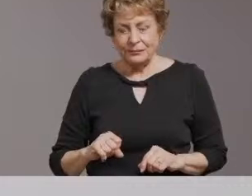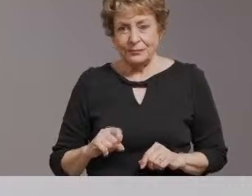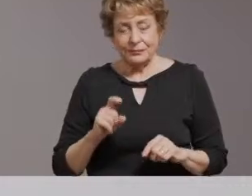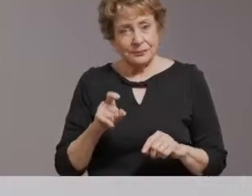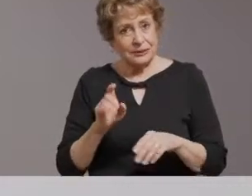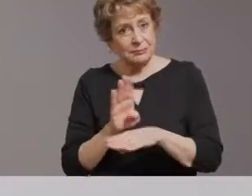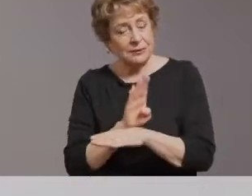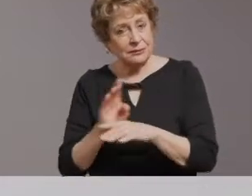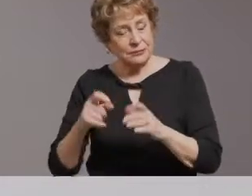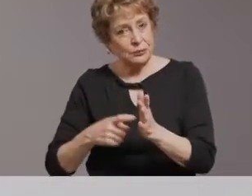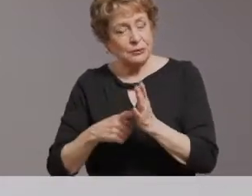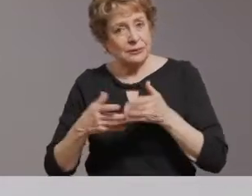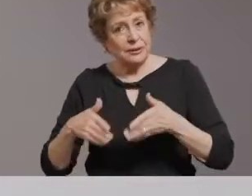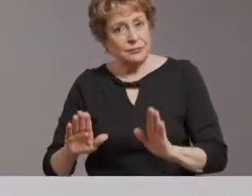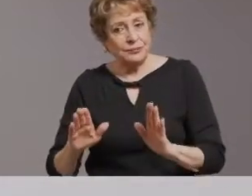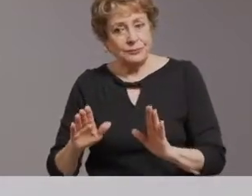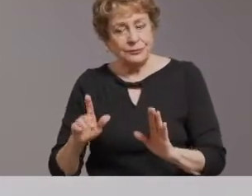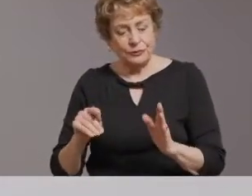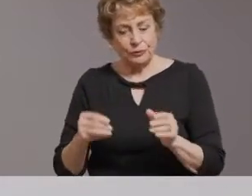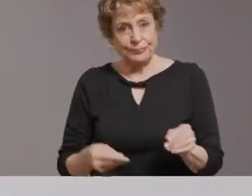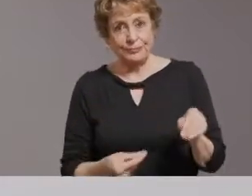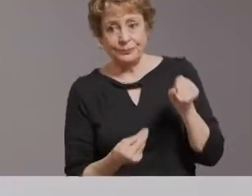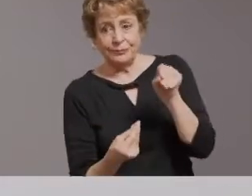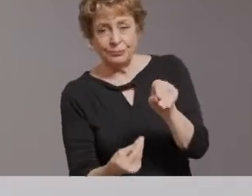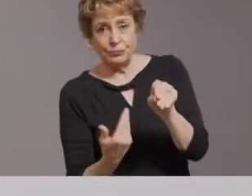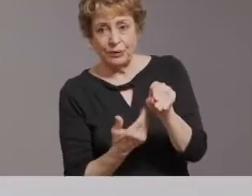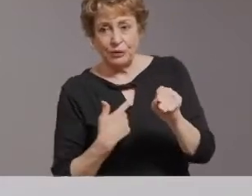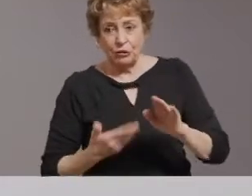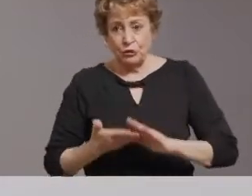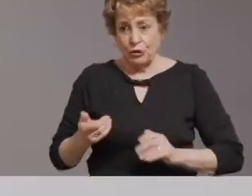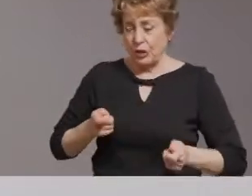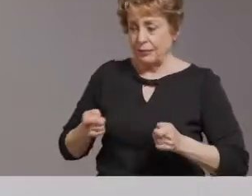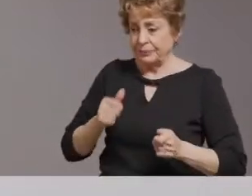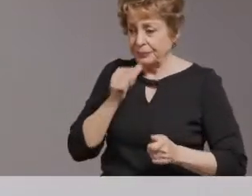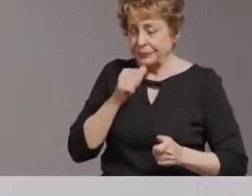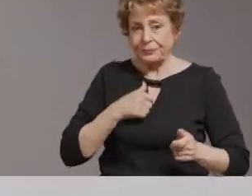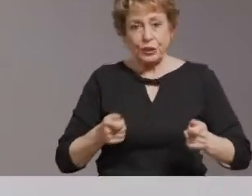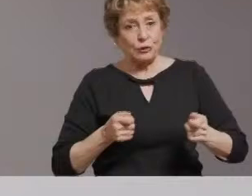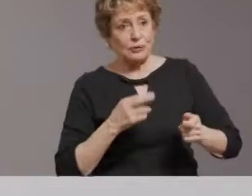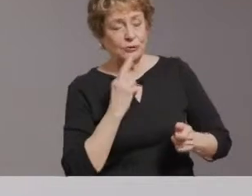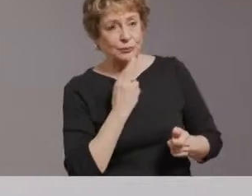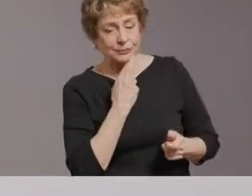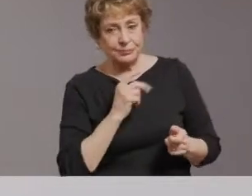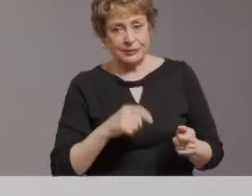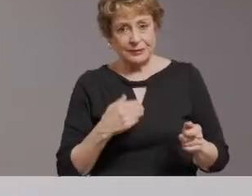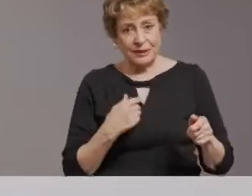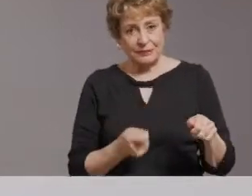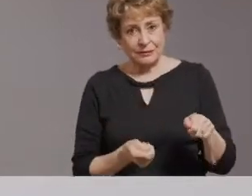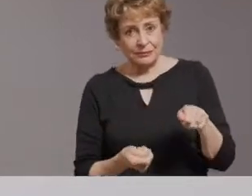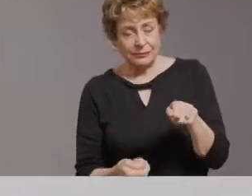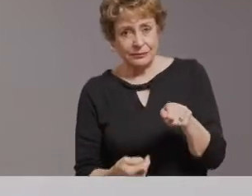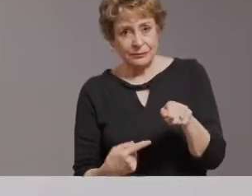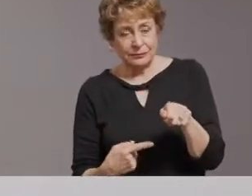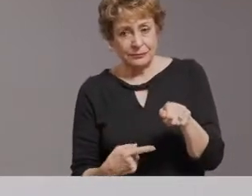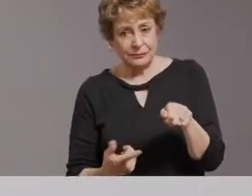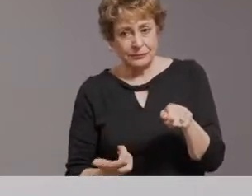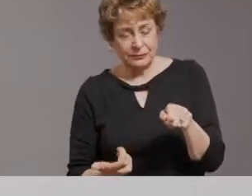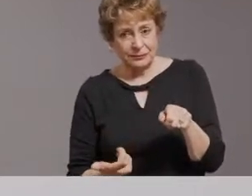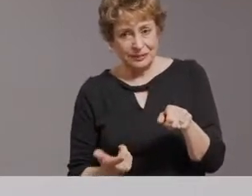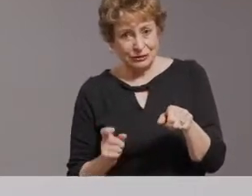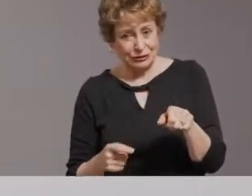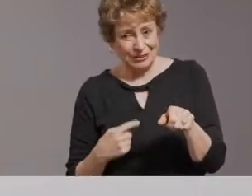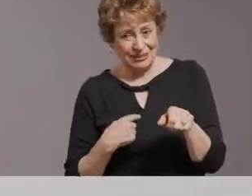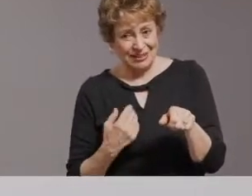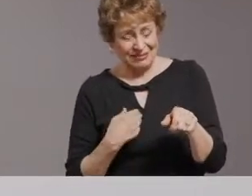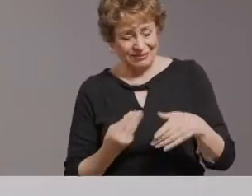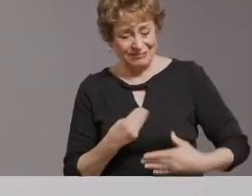running a restaurant, a bar, I don't know, that they should be able to say,